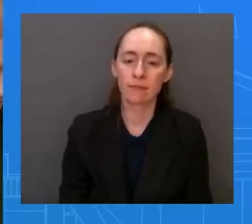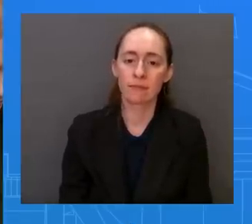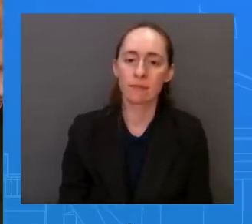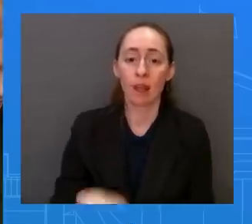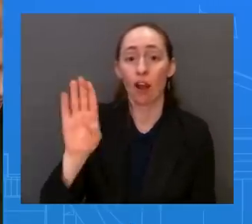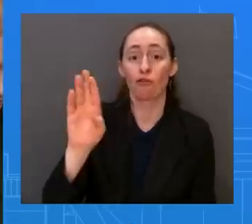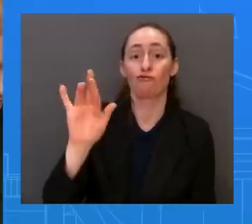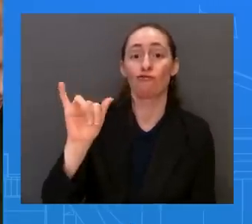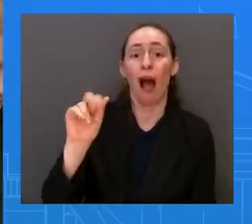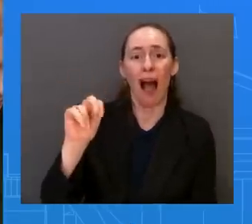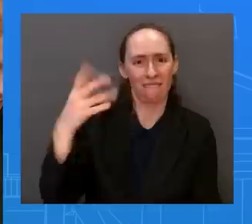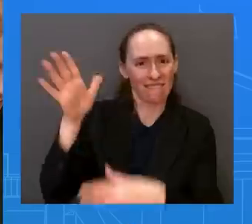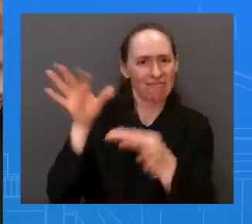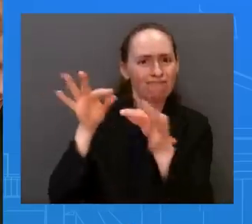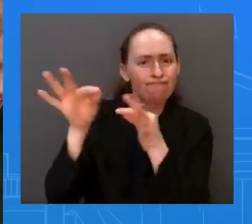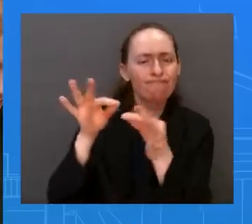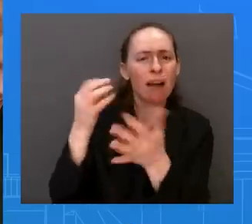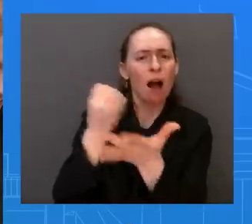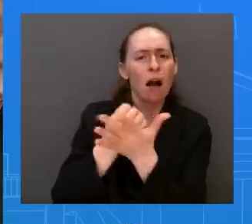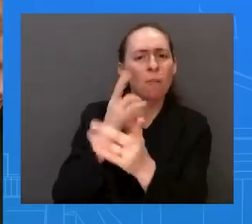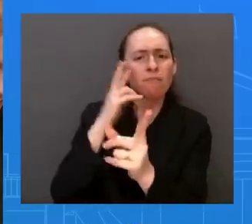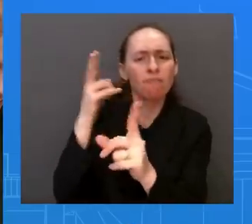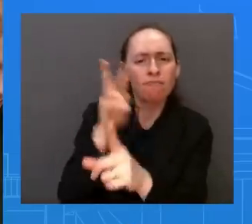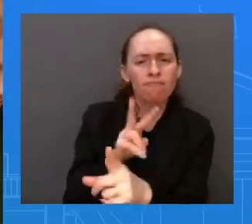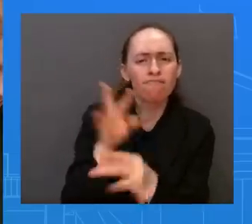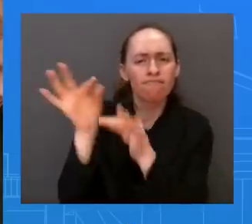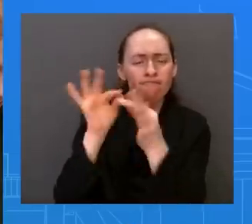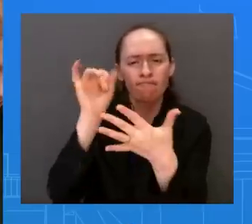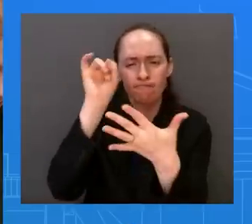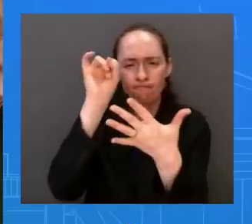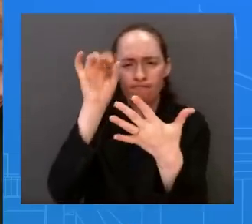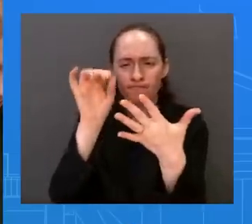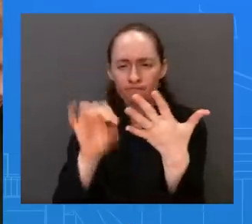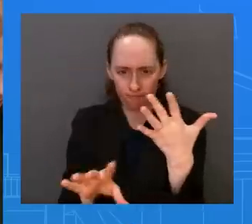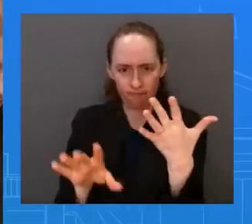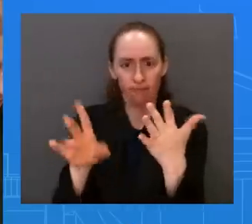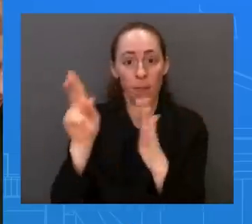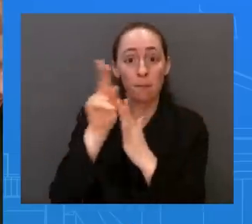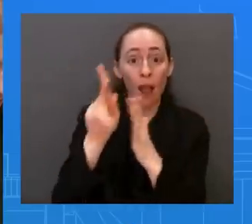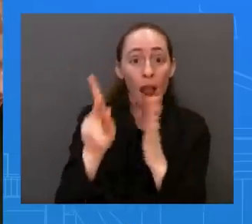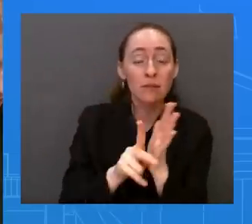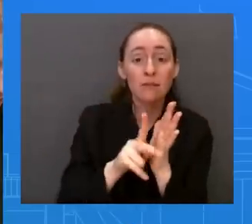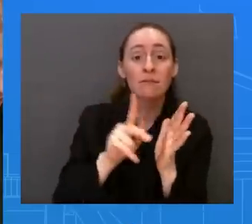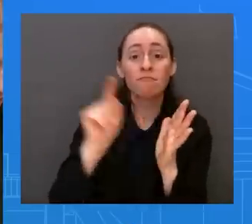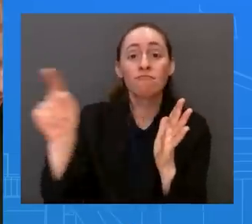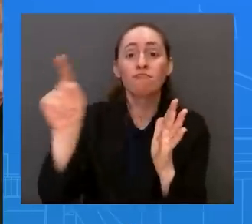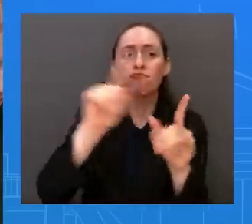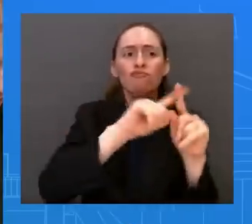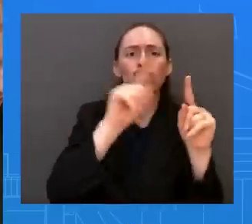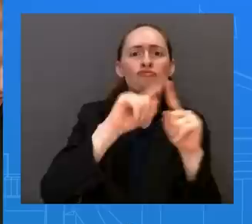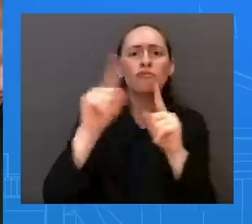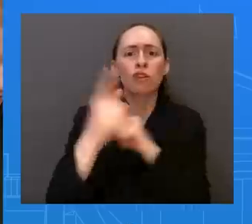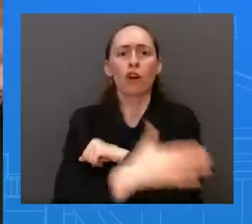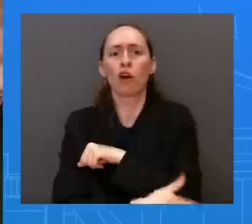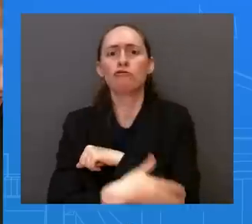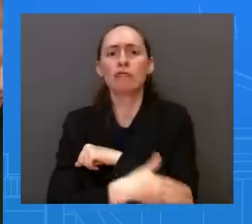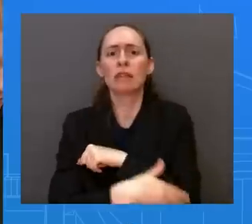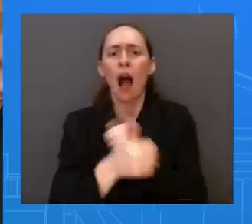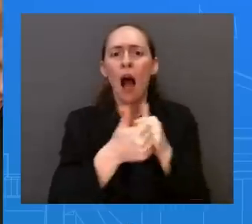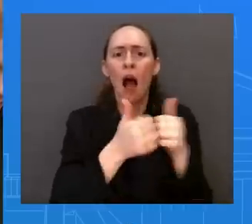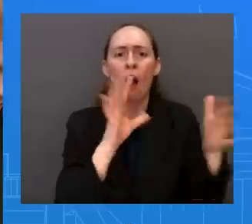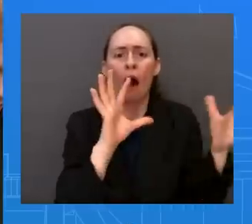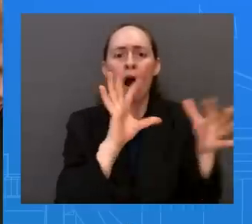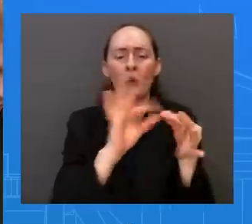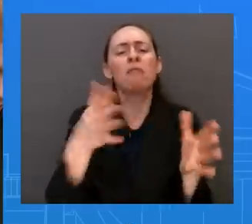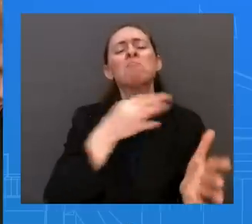foreign policy will also be a theme. Can you just give us a broad brush answer on what does President Biden hope to